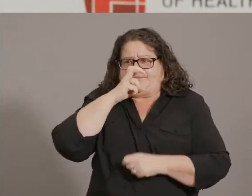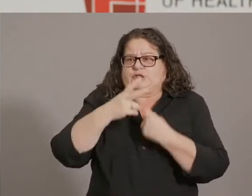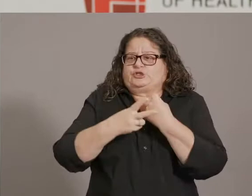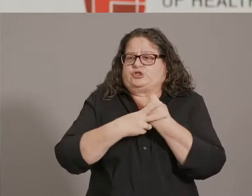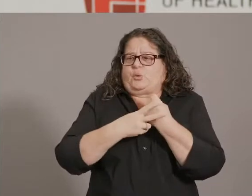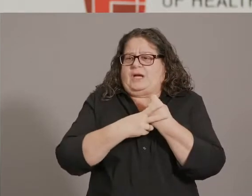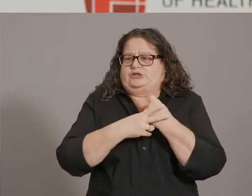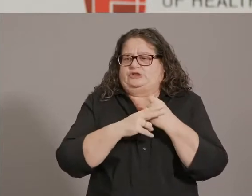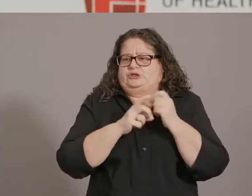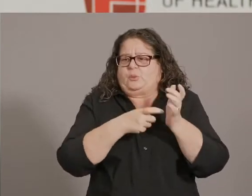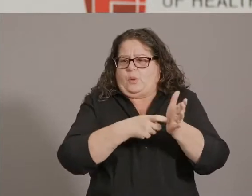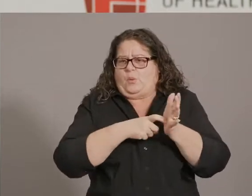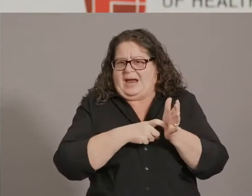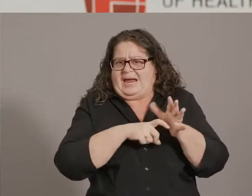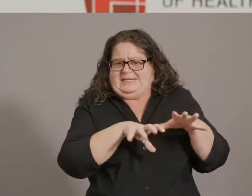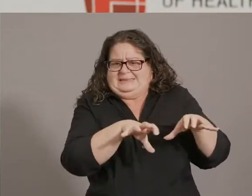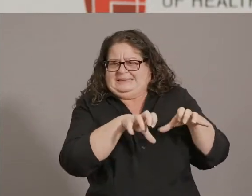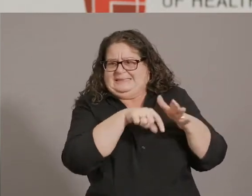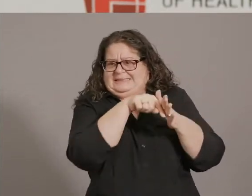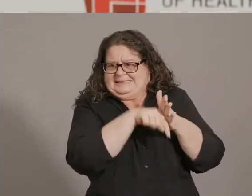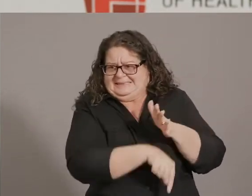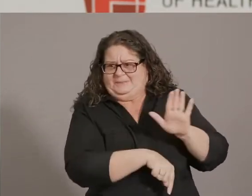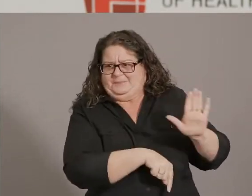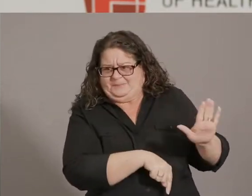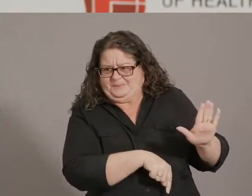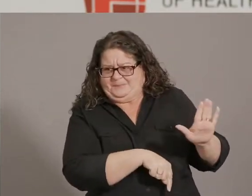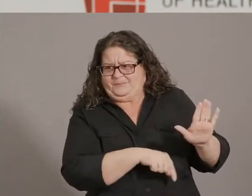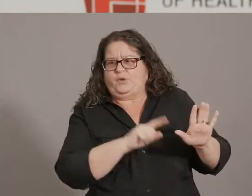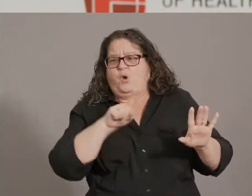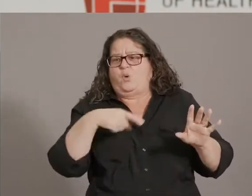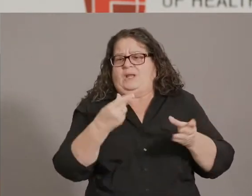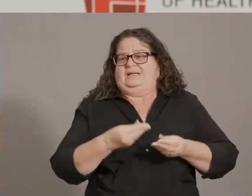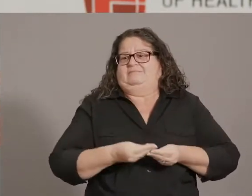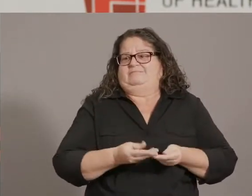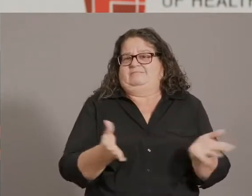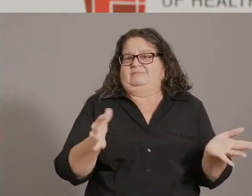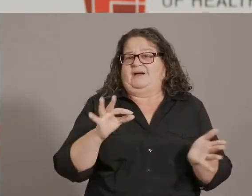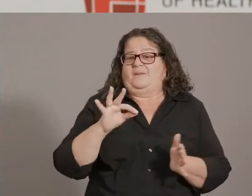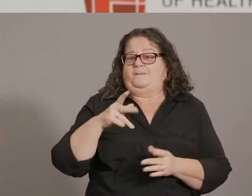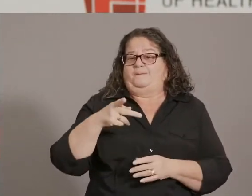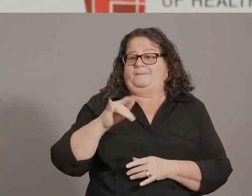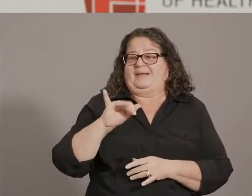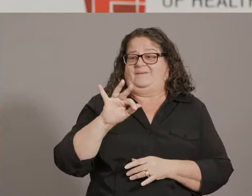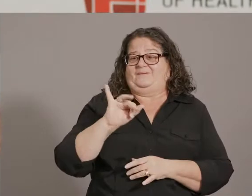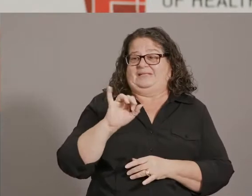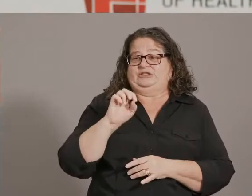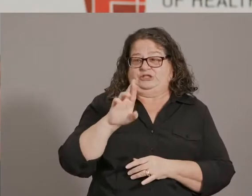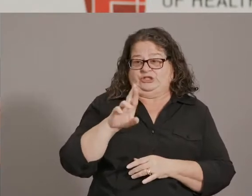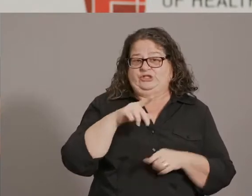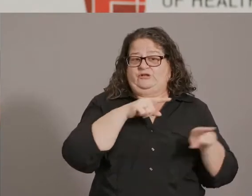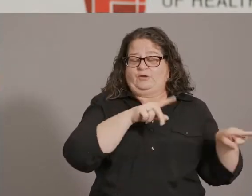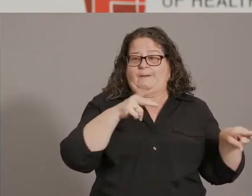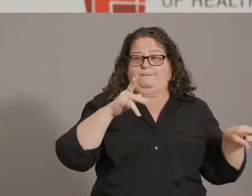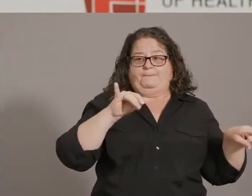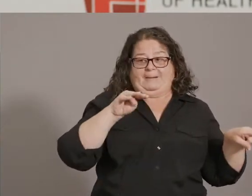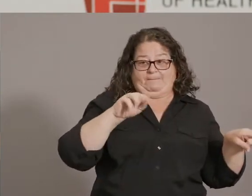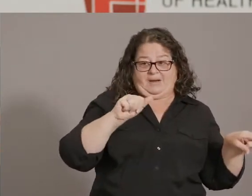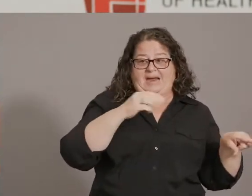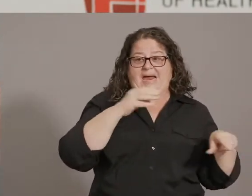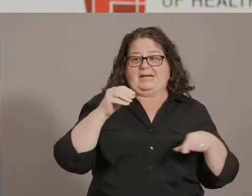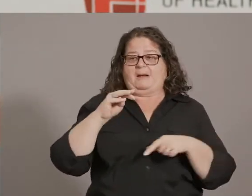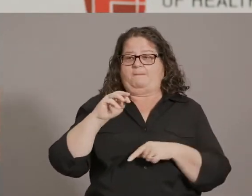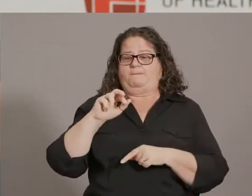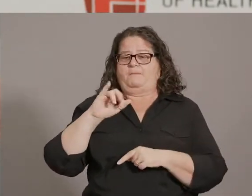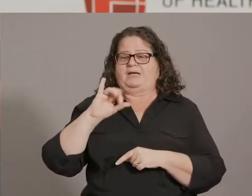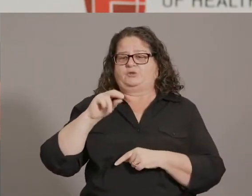primarily allocated Pfizer to Pima and Maricopa County because those mass vaccination sites and our